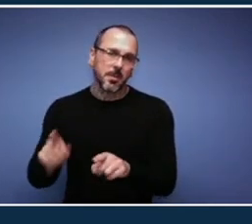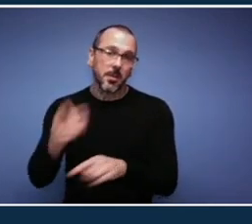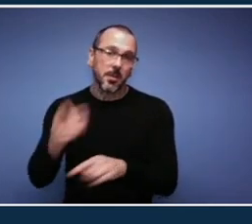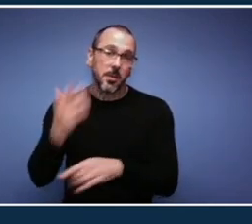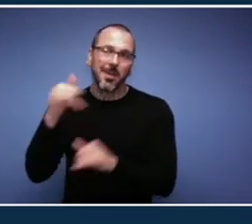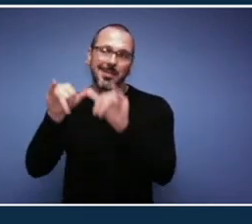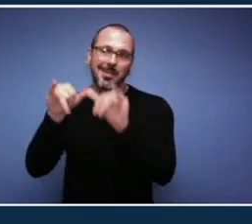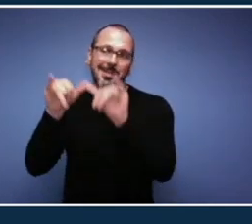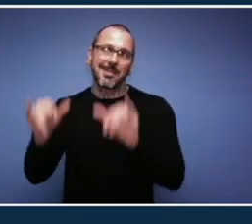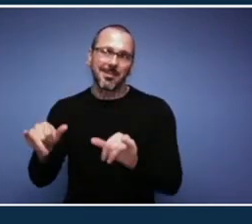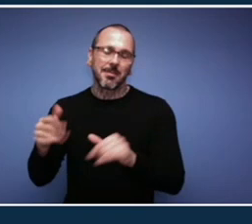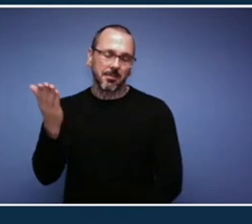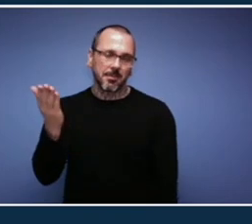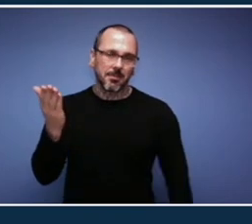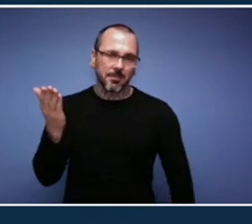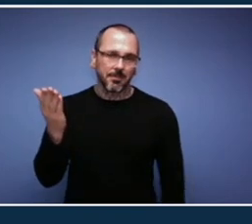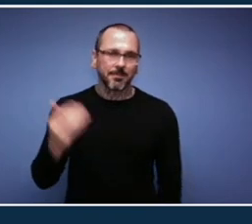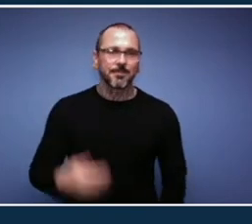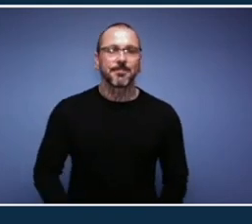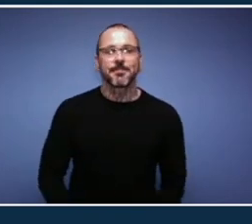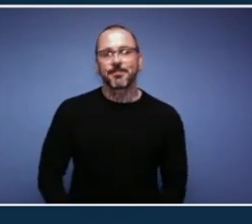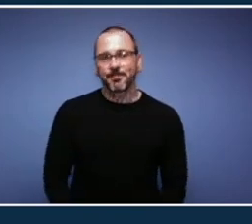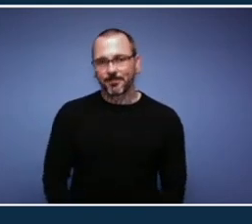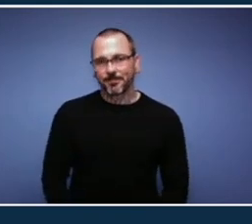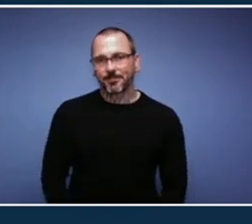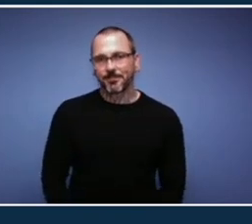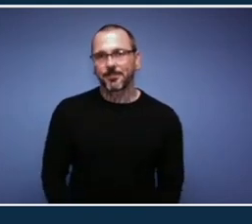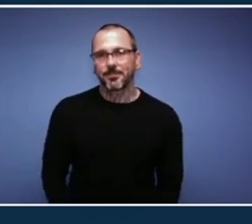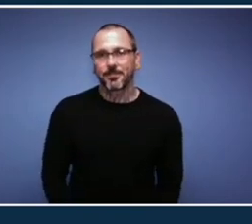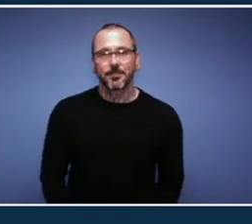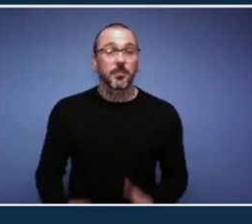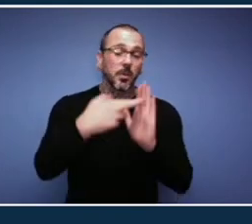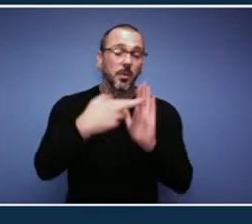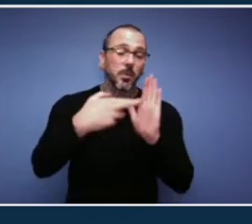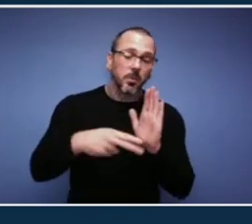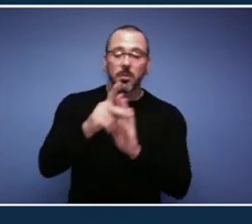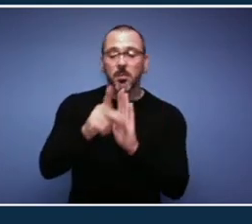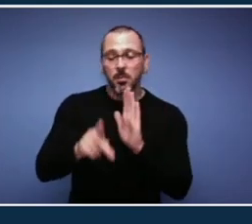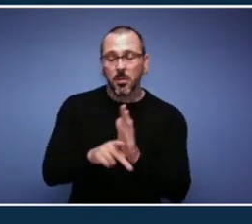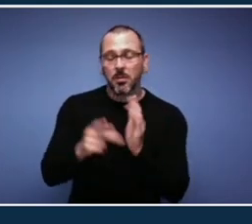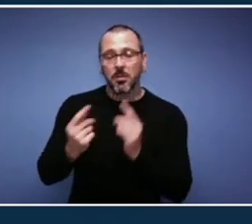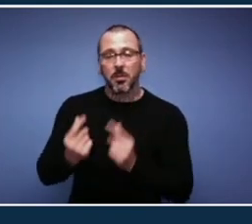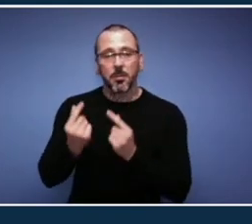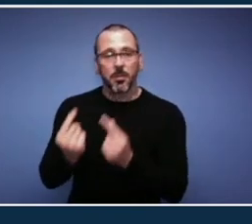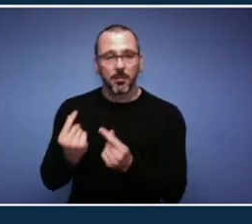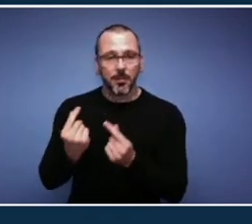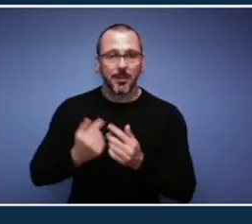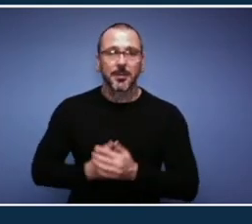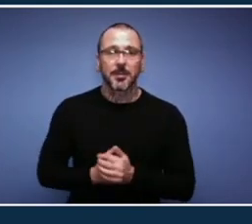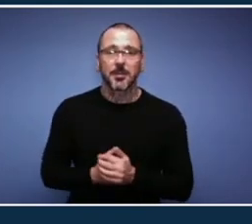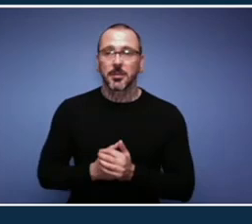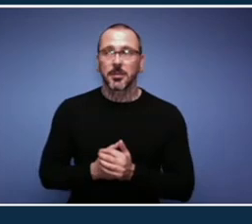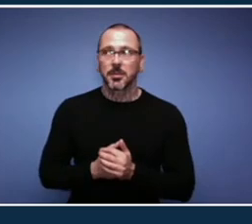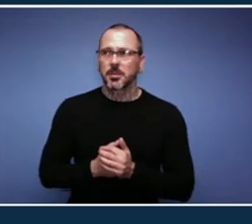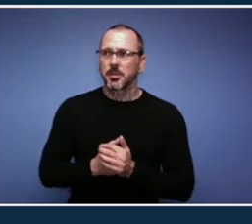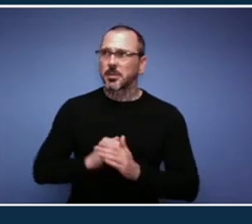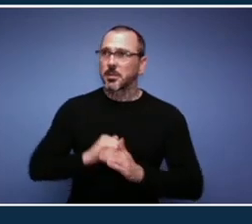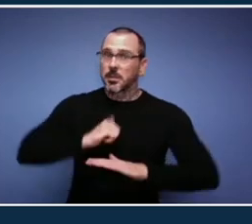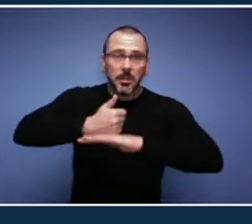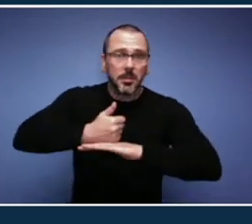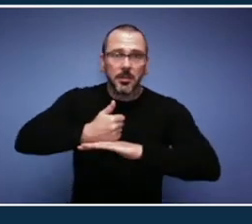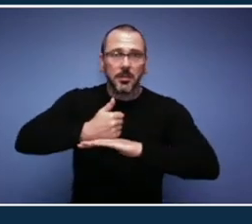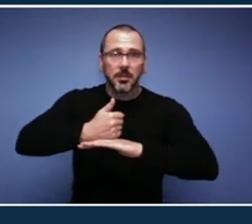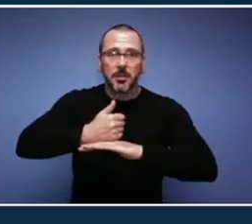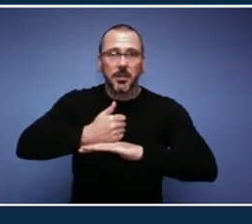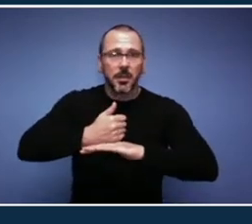It was put into place, the rules and the policies and practices were put into place without regard